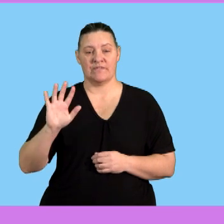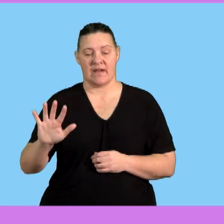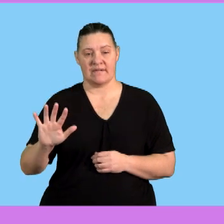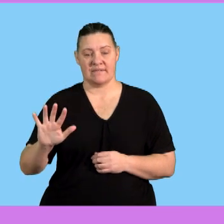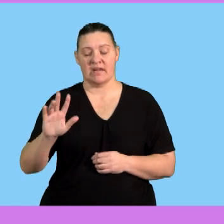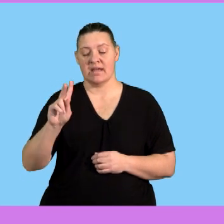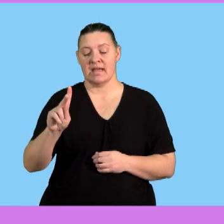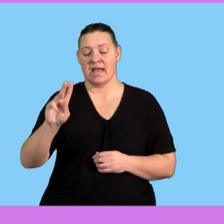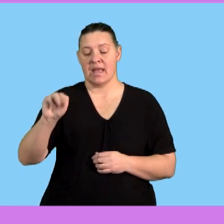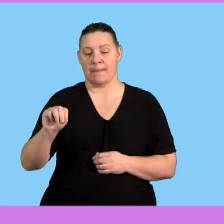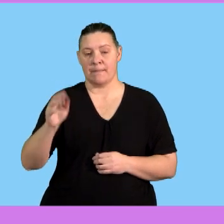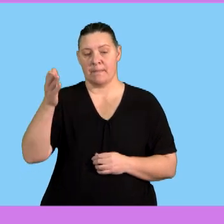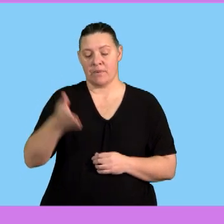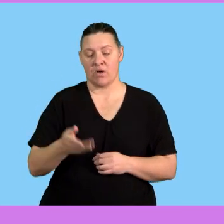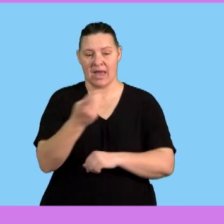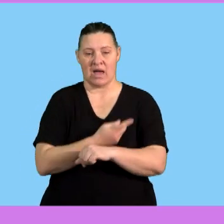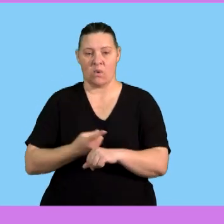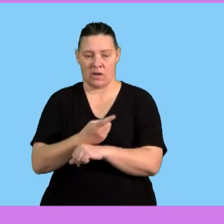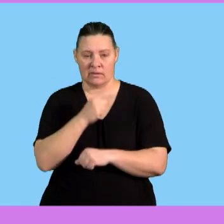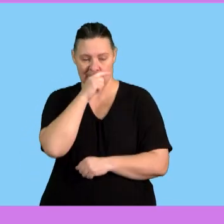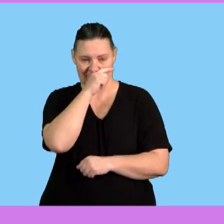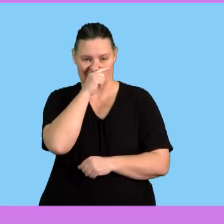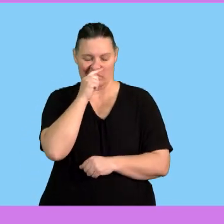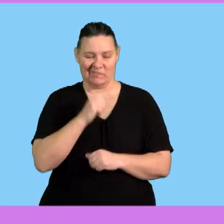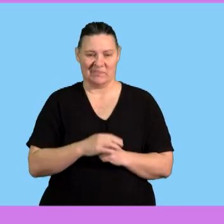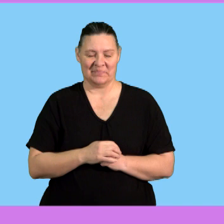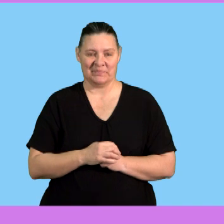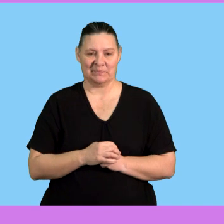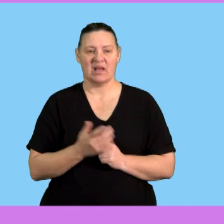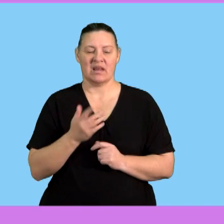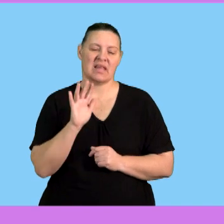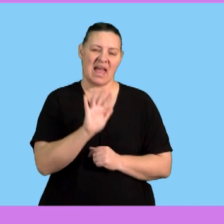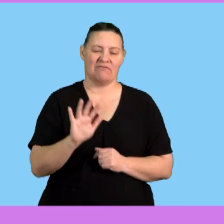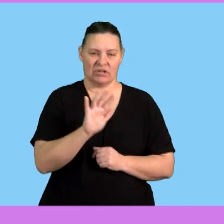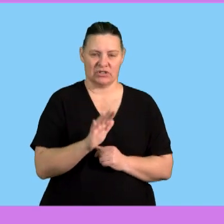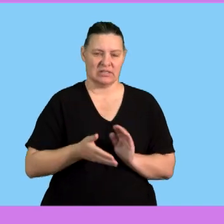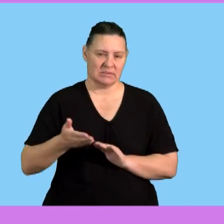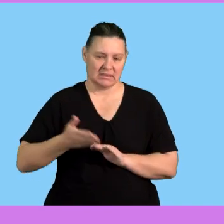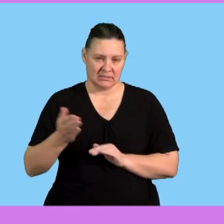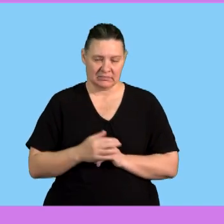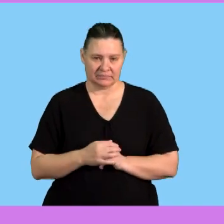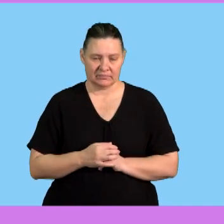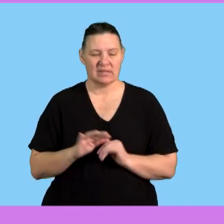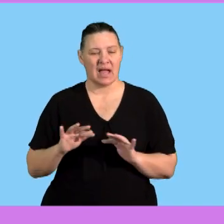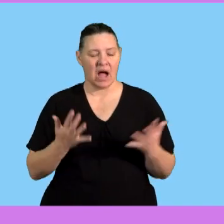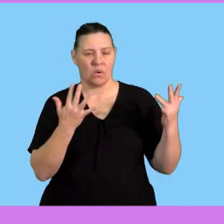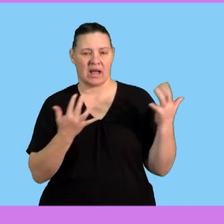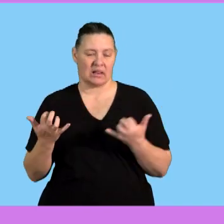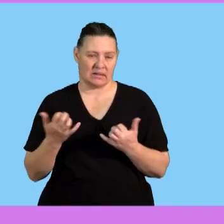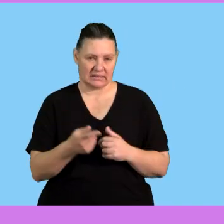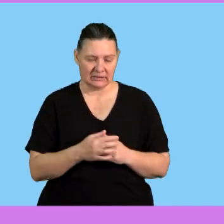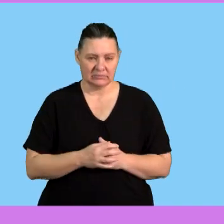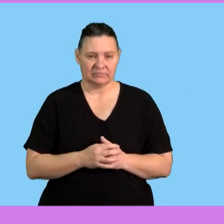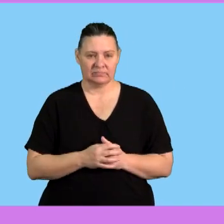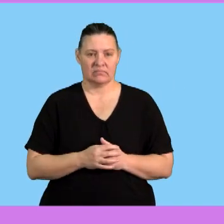5,25 kilometers per hour. That is the average speed. That's how we calculate the